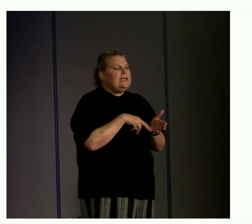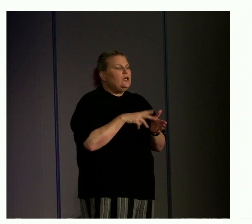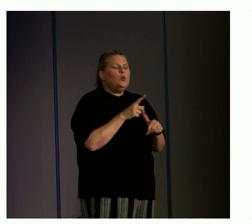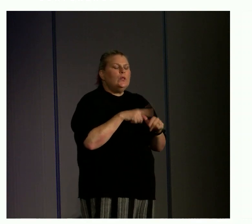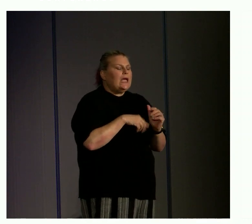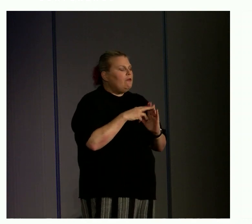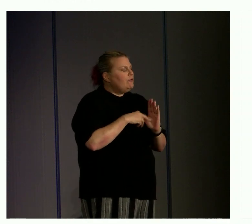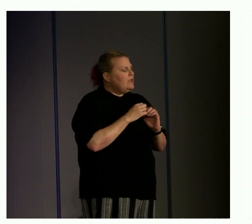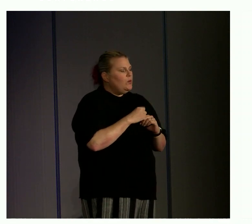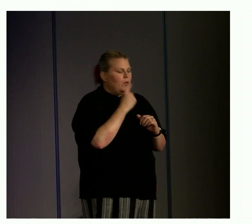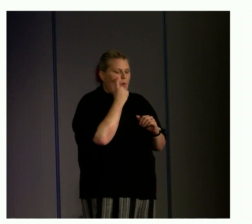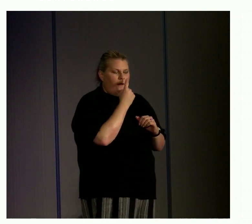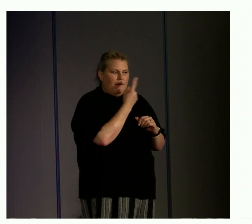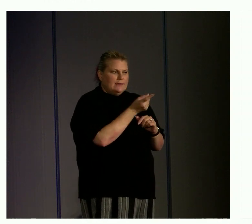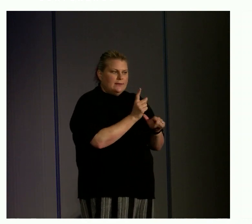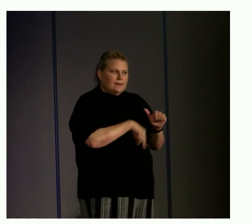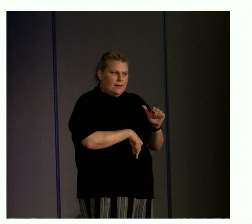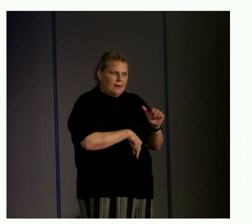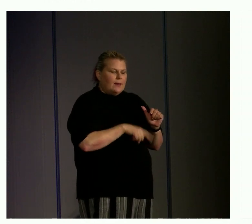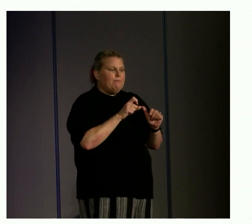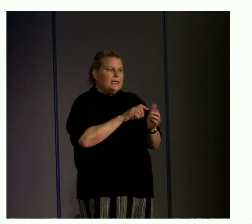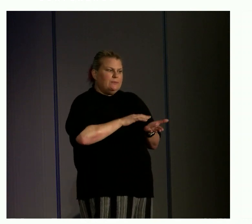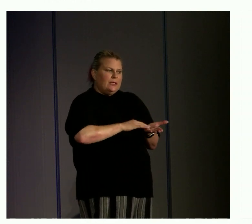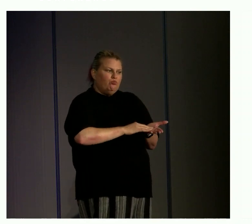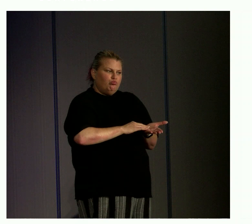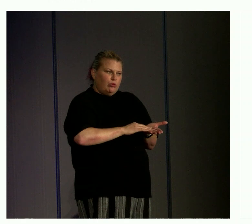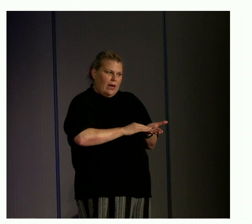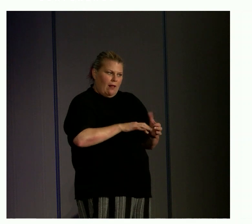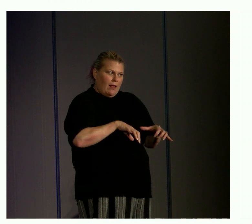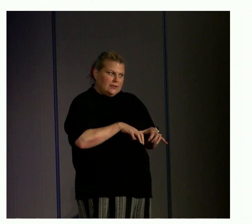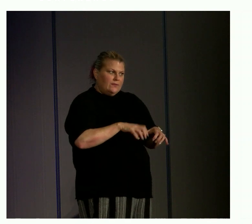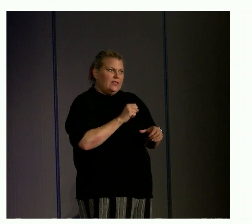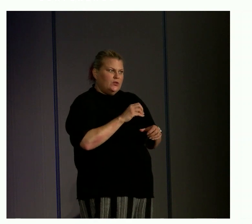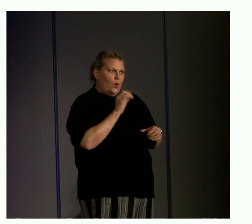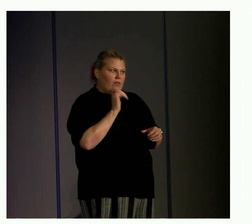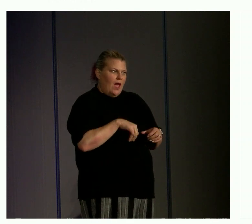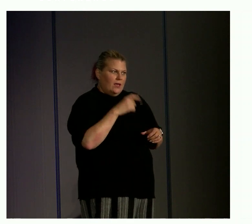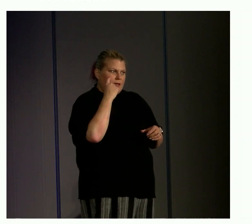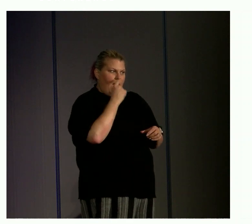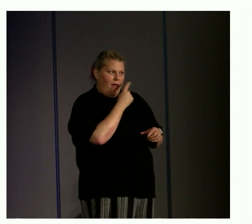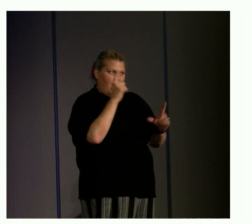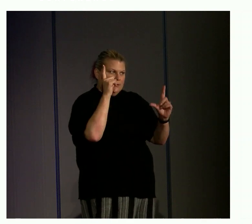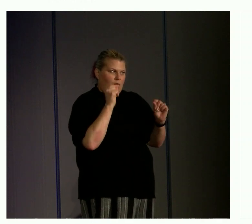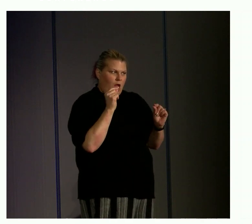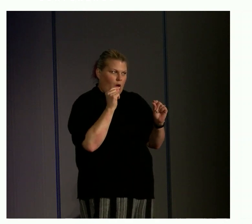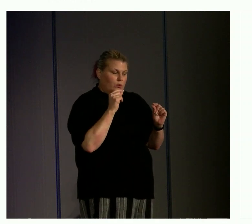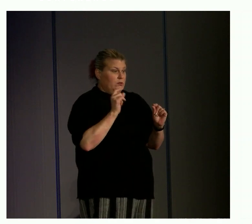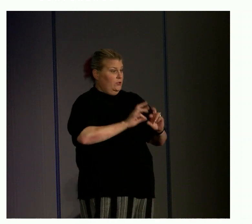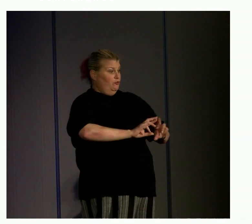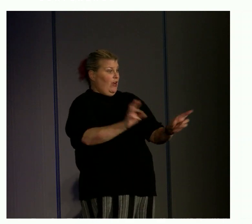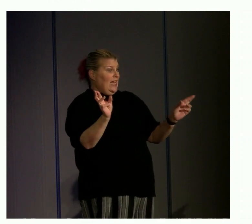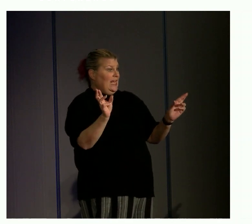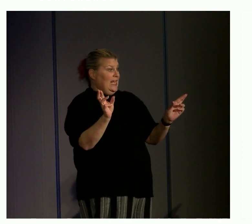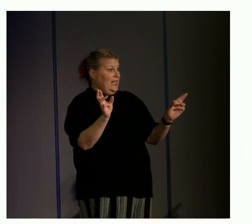your eyes. It has to be a Braille activity, so that's eyes closed. Are you ready?